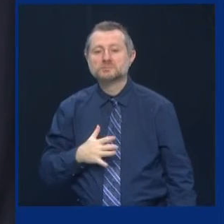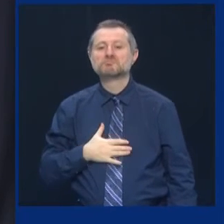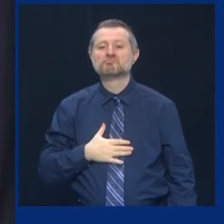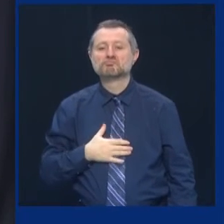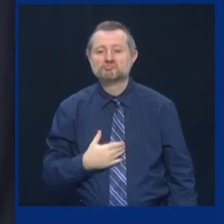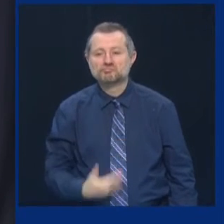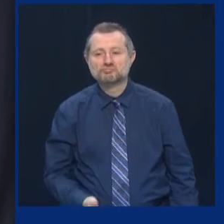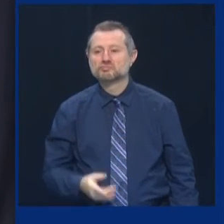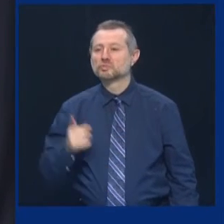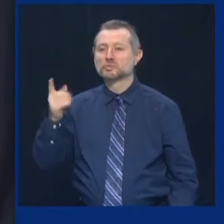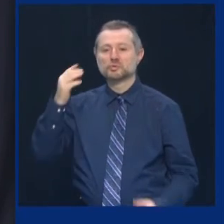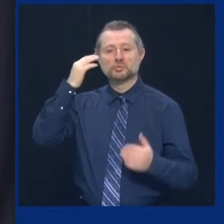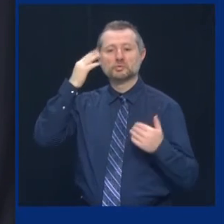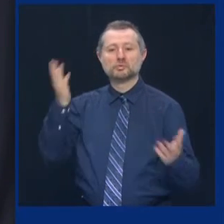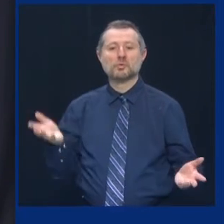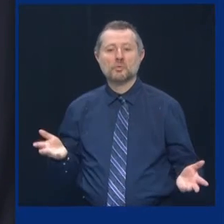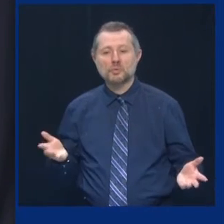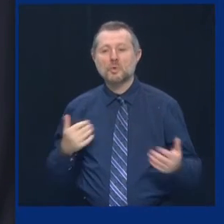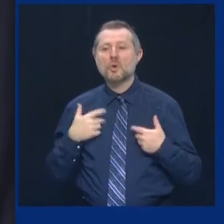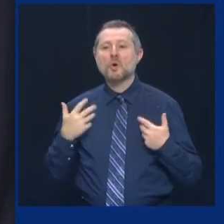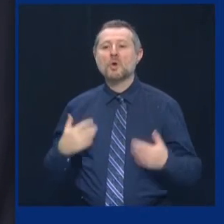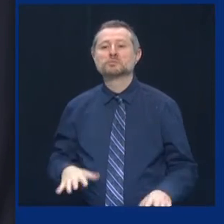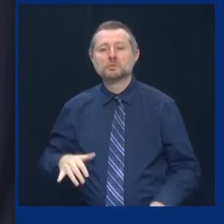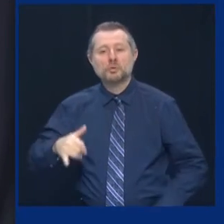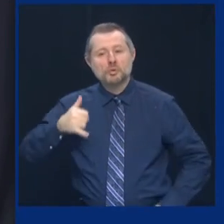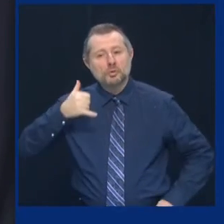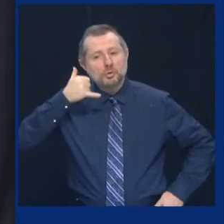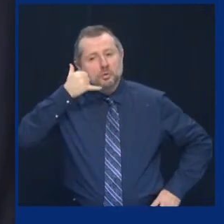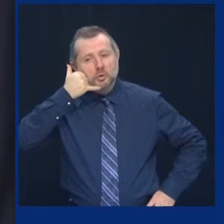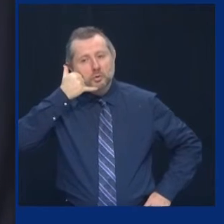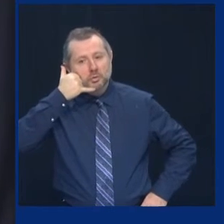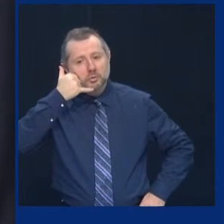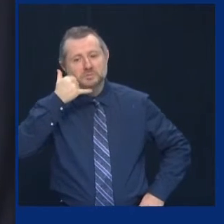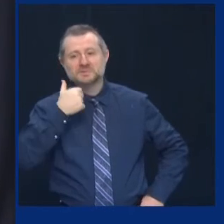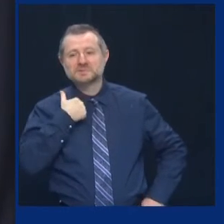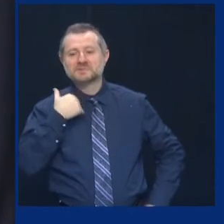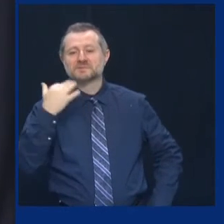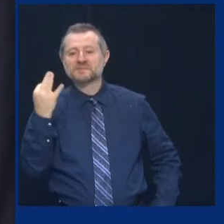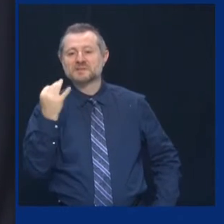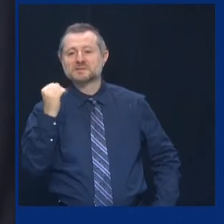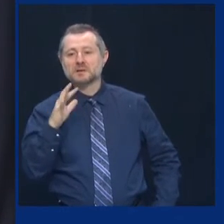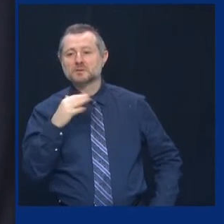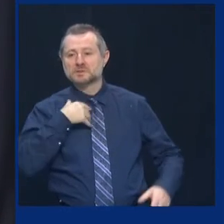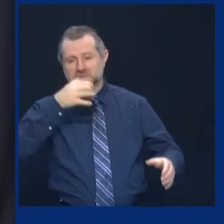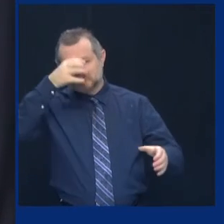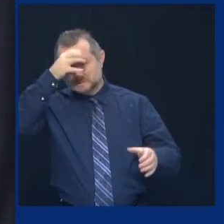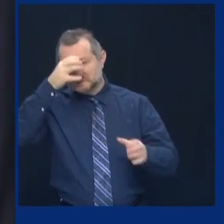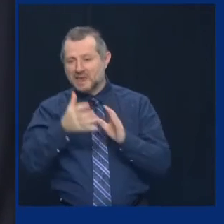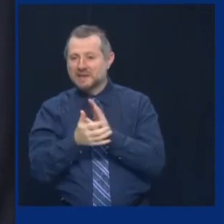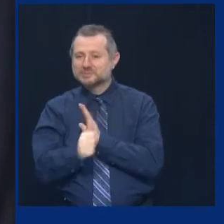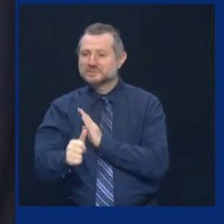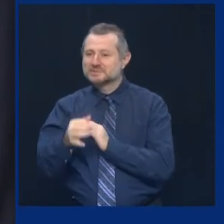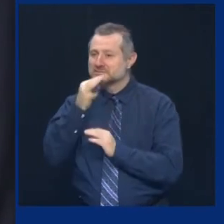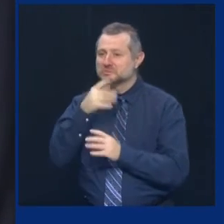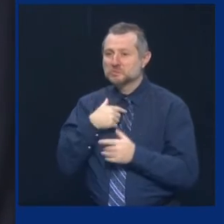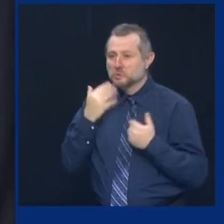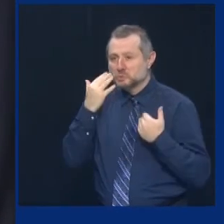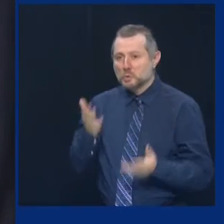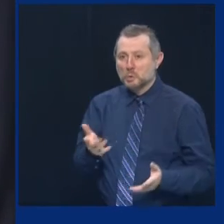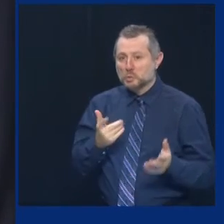I was on the phone with top experts all weekend. We don't know if it's more